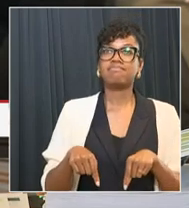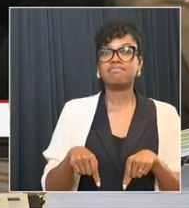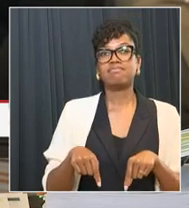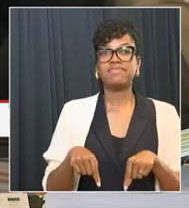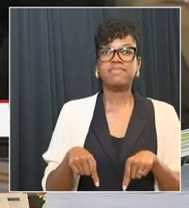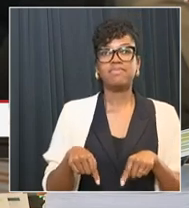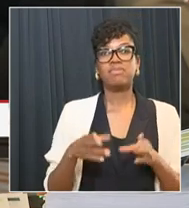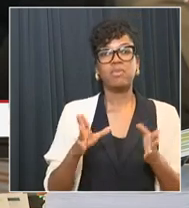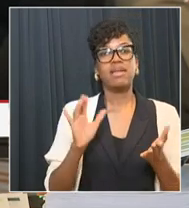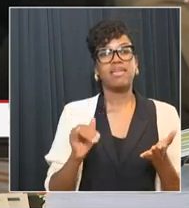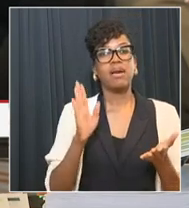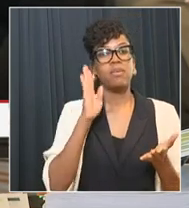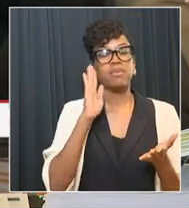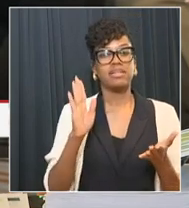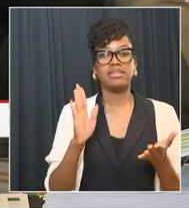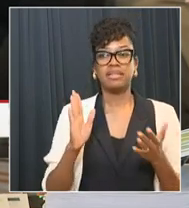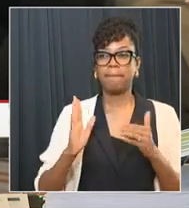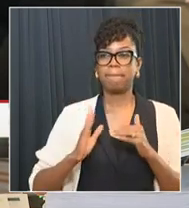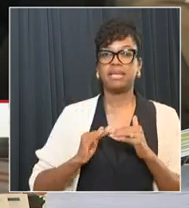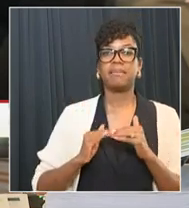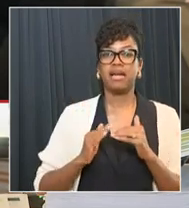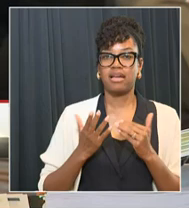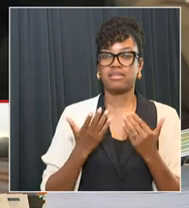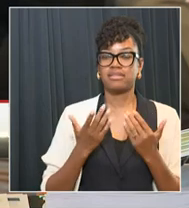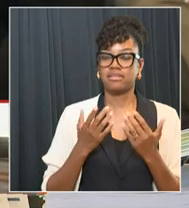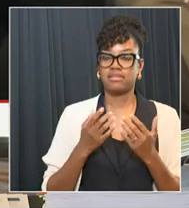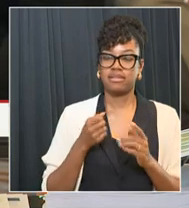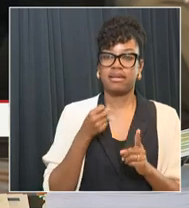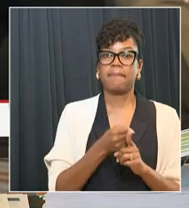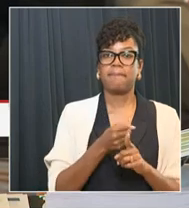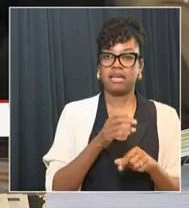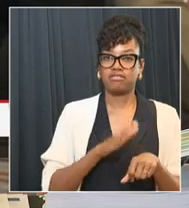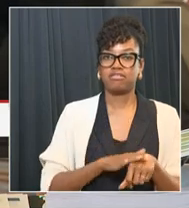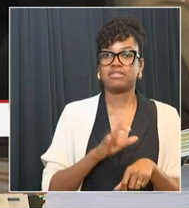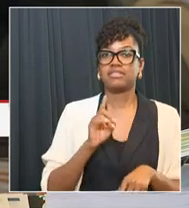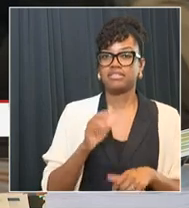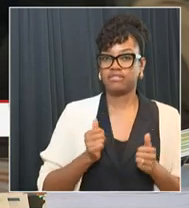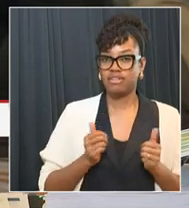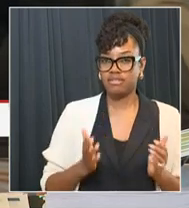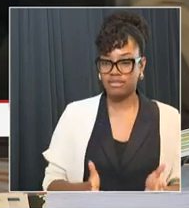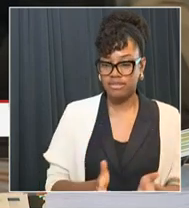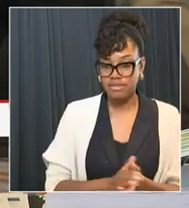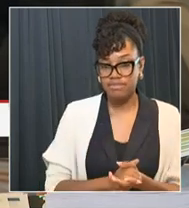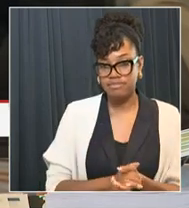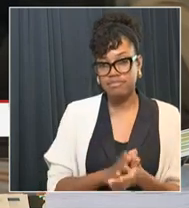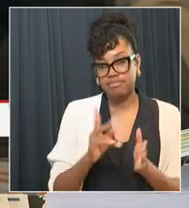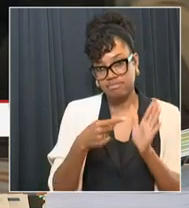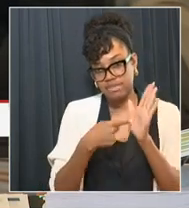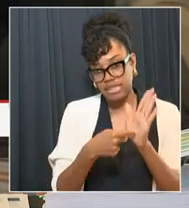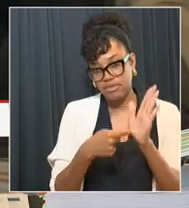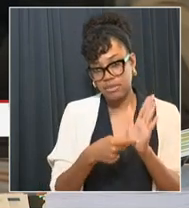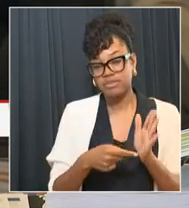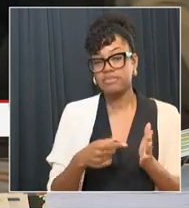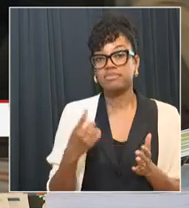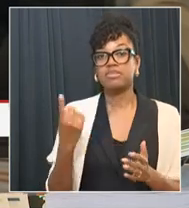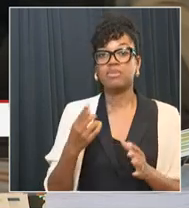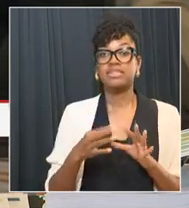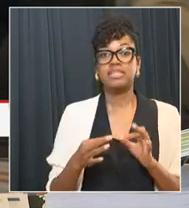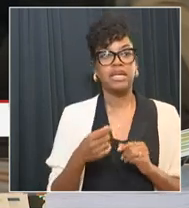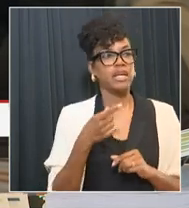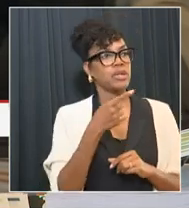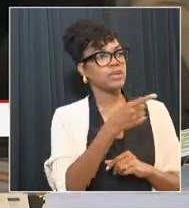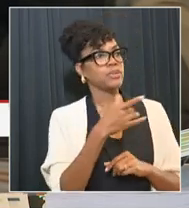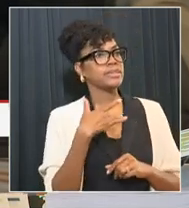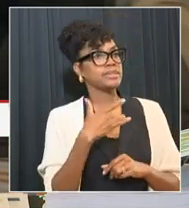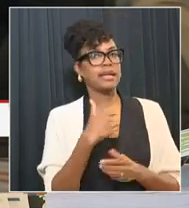that is going to minimize impact on DC residents. For example, some have said you approach budgeting with a chainsaw